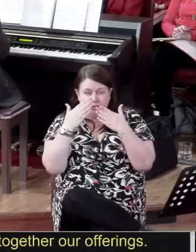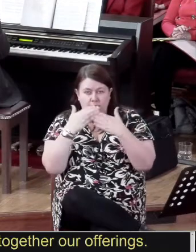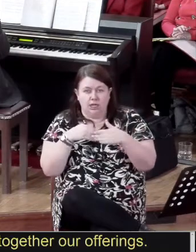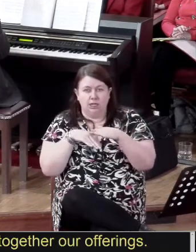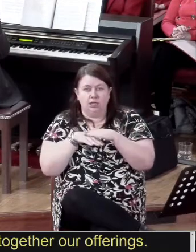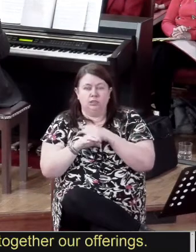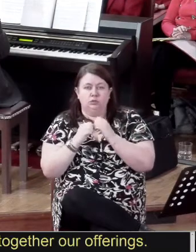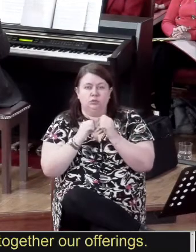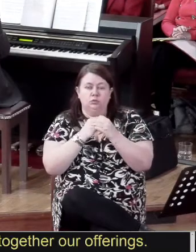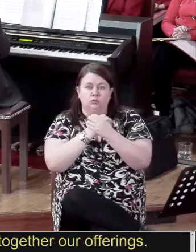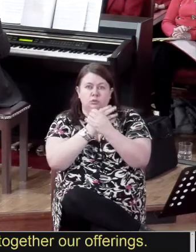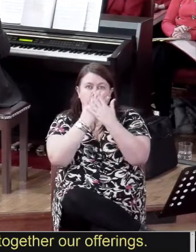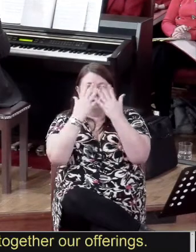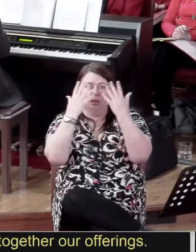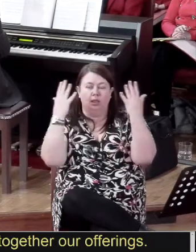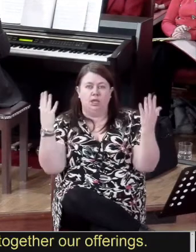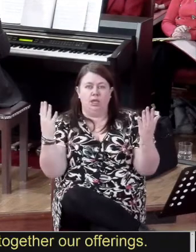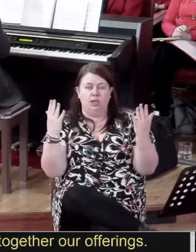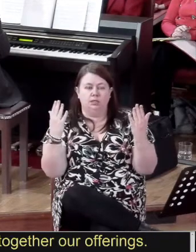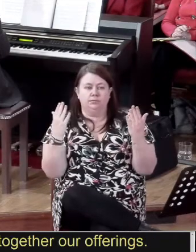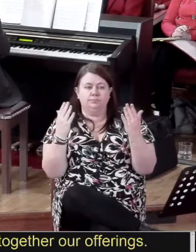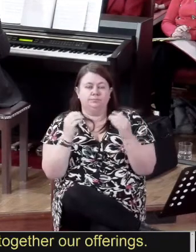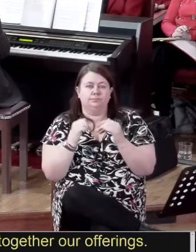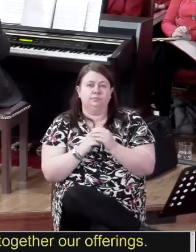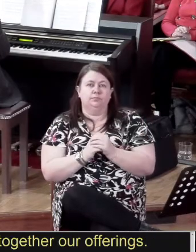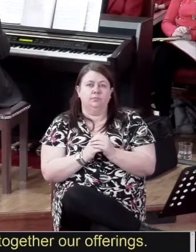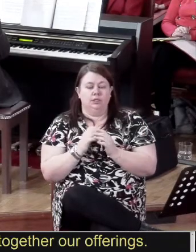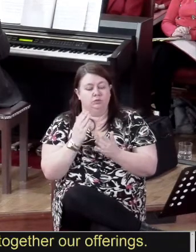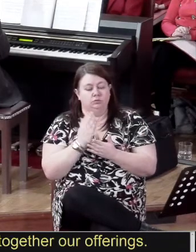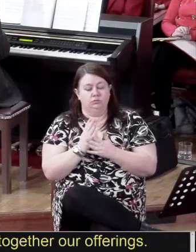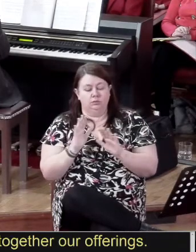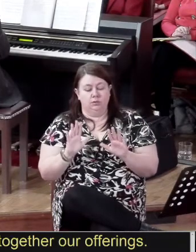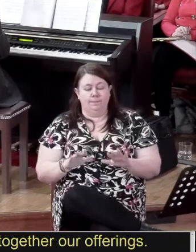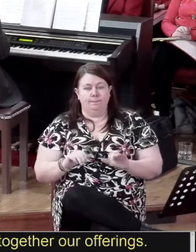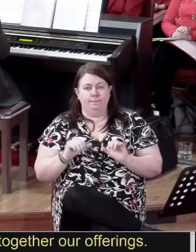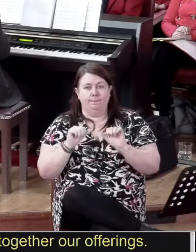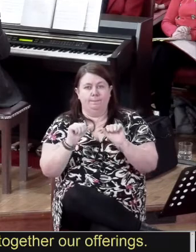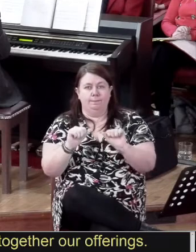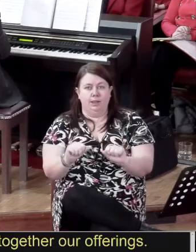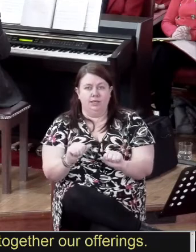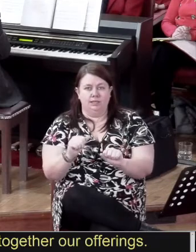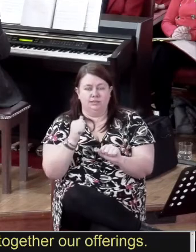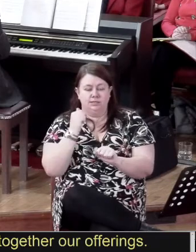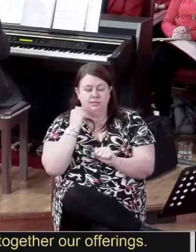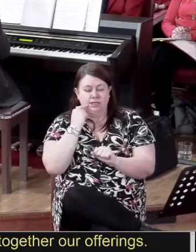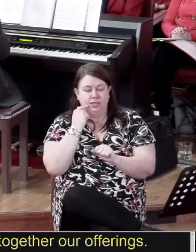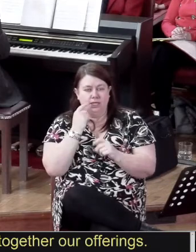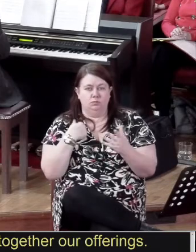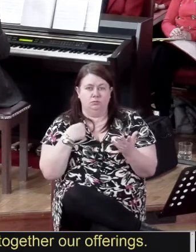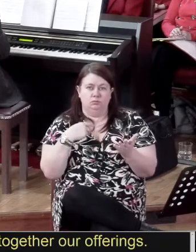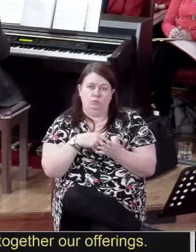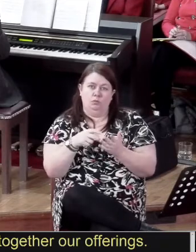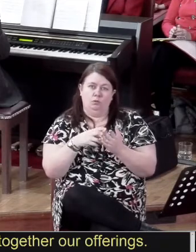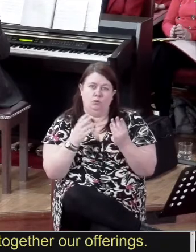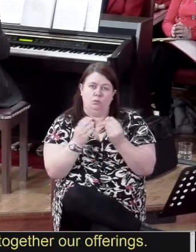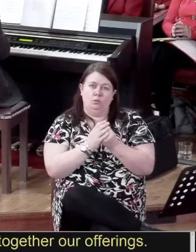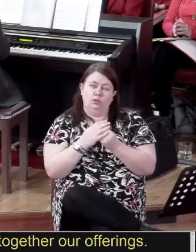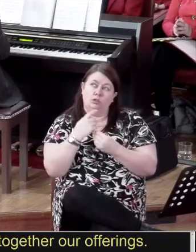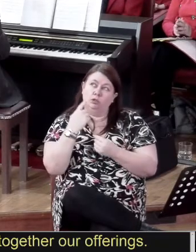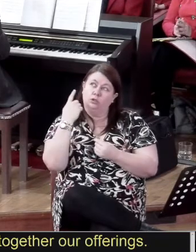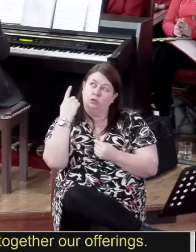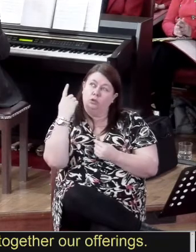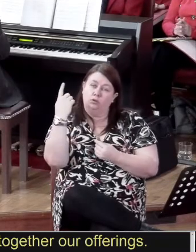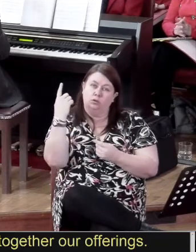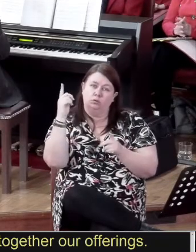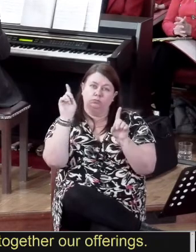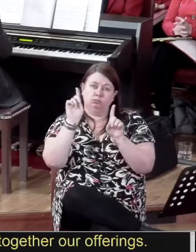take wingless flight. Oh, blessed are they who walk in love. They also walk with God above. And when we walk